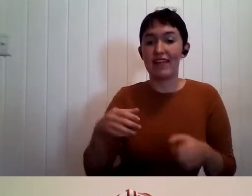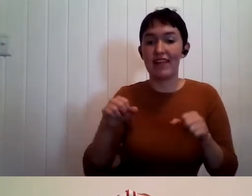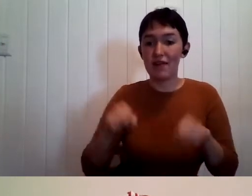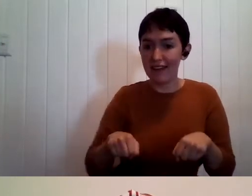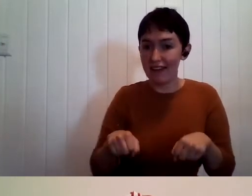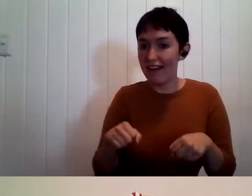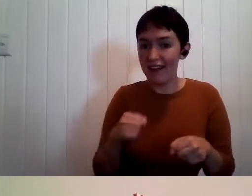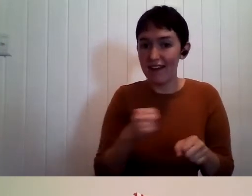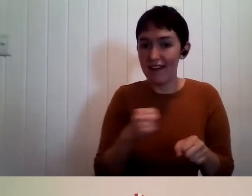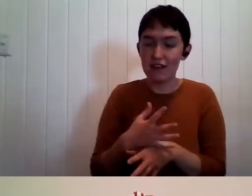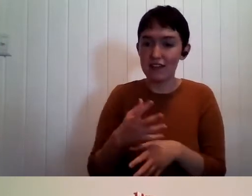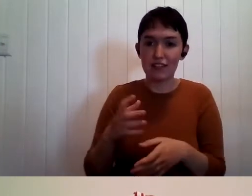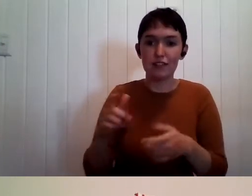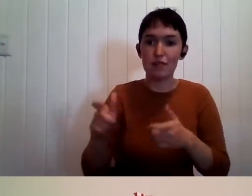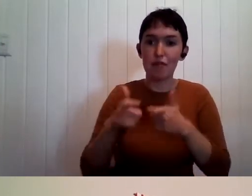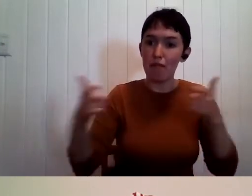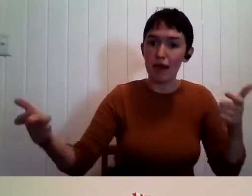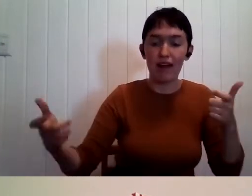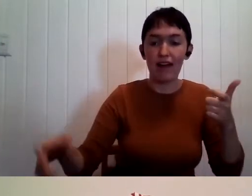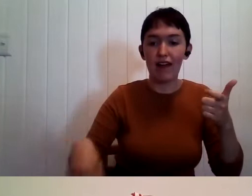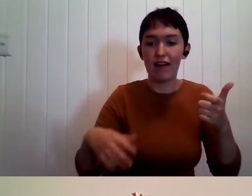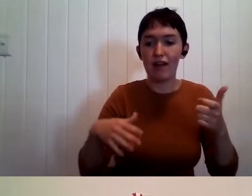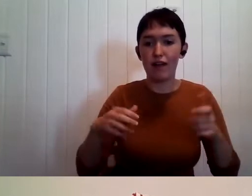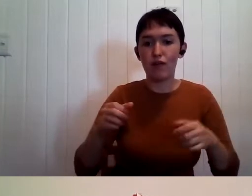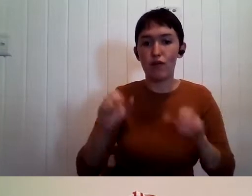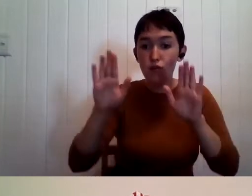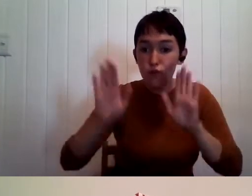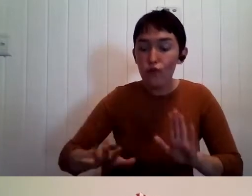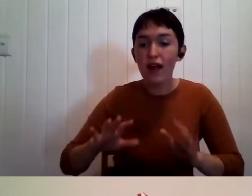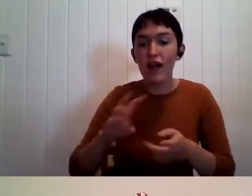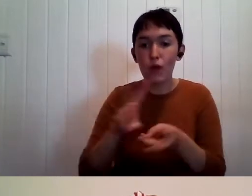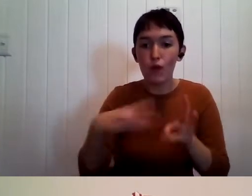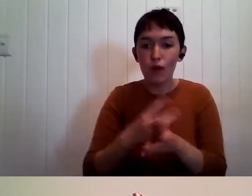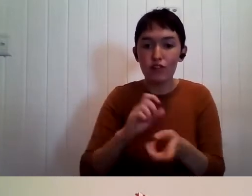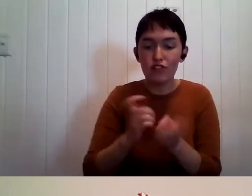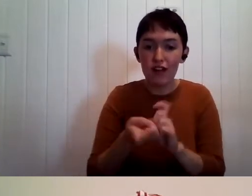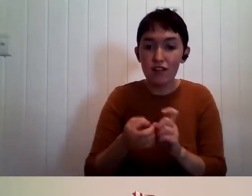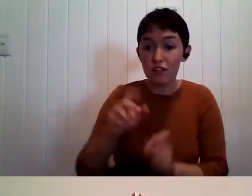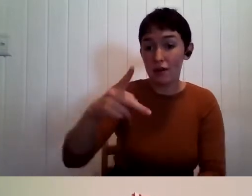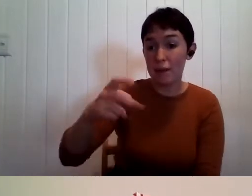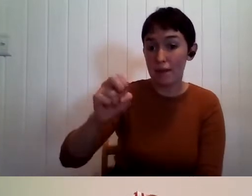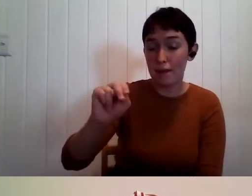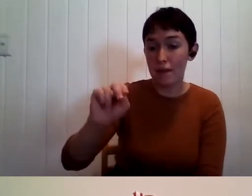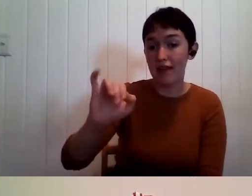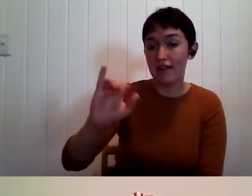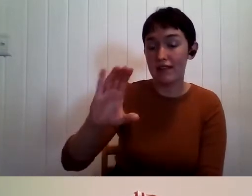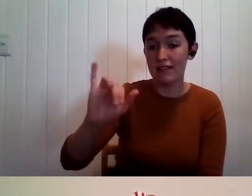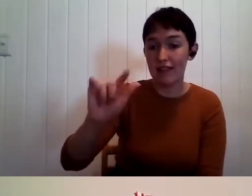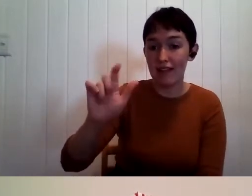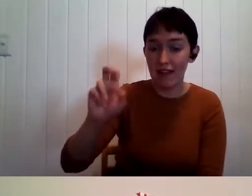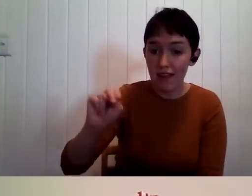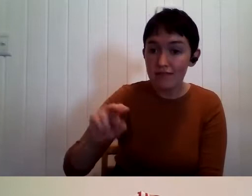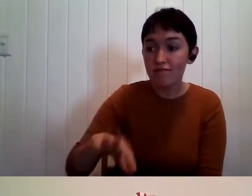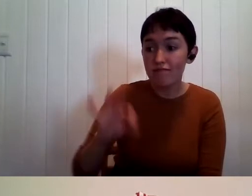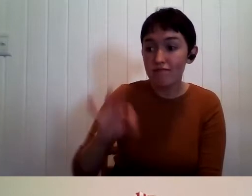accidental world-changing things in science, like penicillin, which was the first major antibiotic found by mistake,